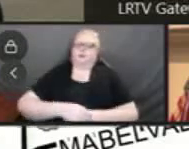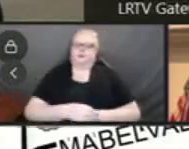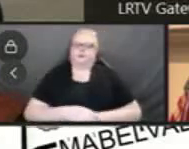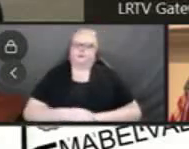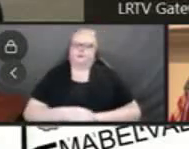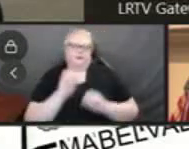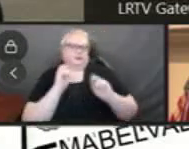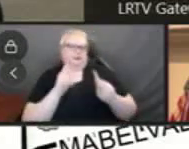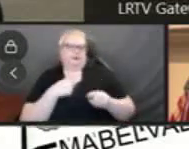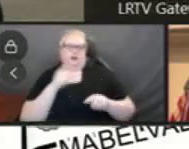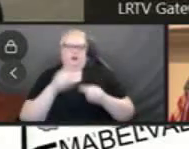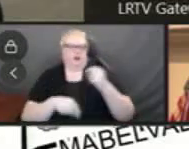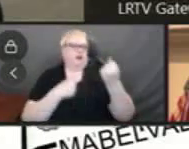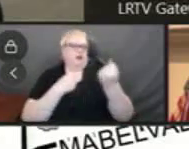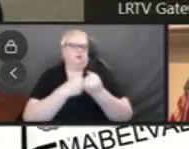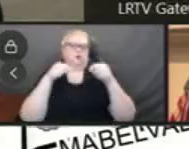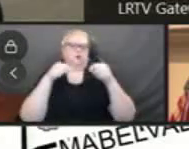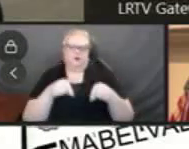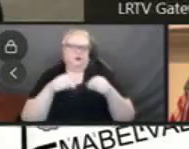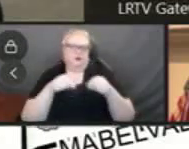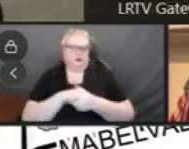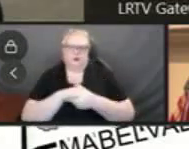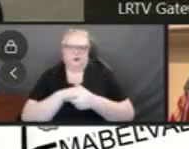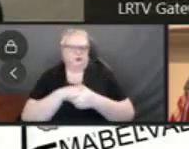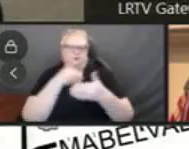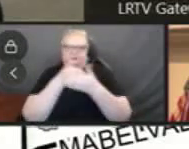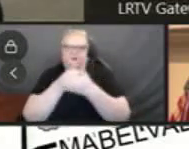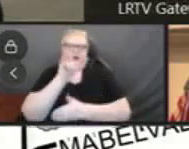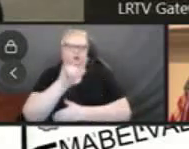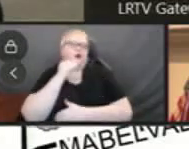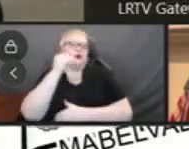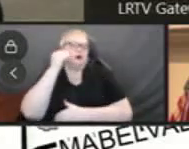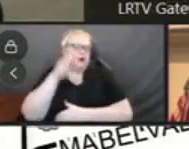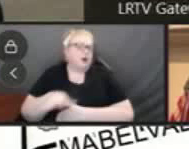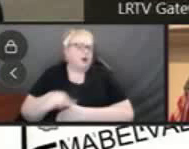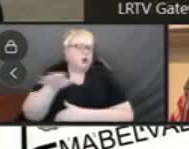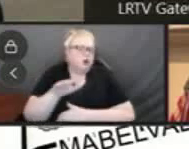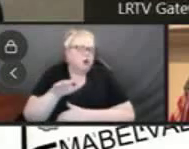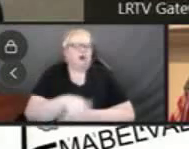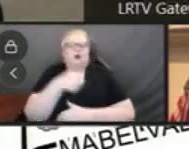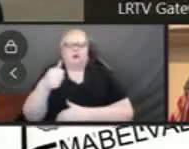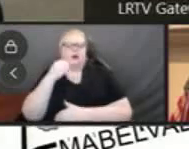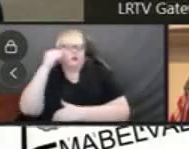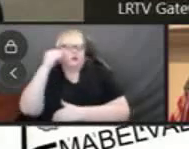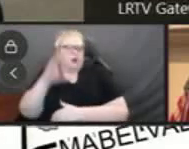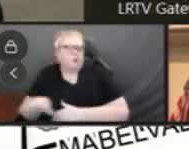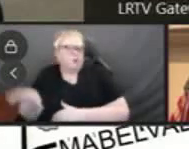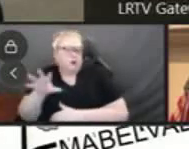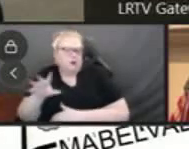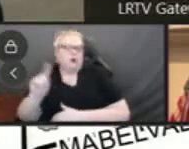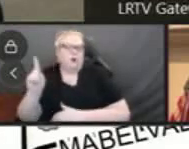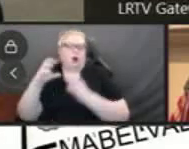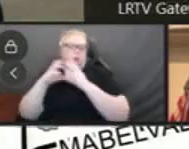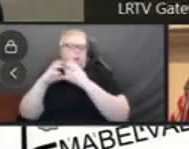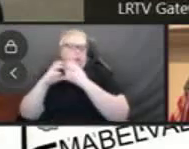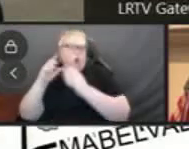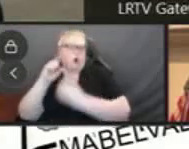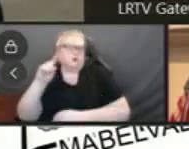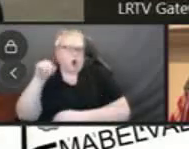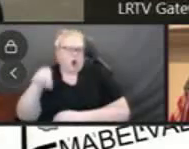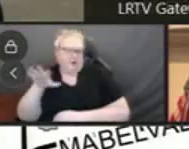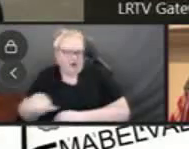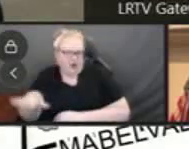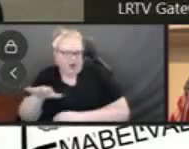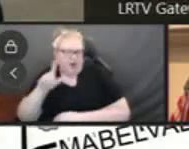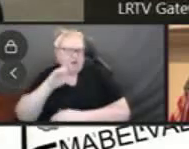Okay, I cannot support this by that neighborhood and another neighborhood and mobile homes all in that area. Because that, with all